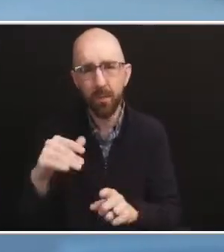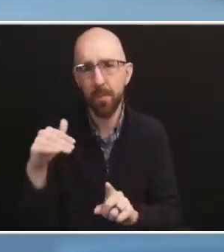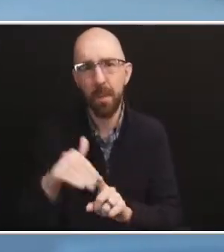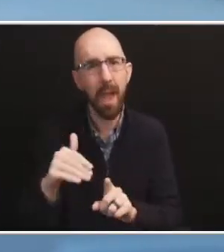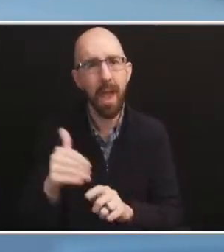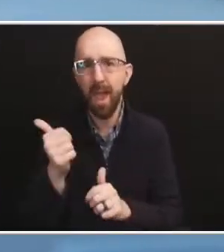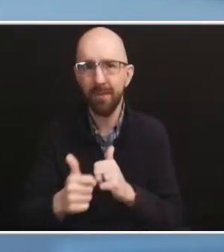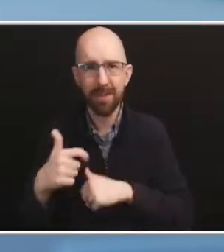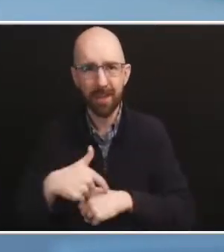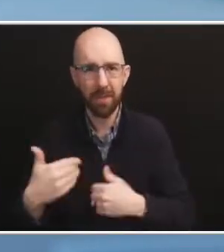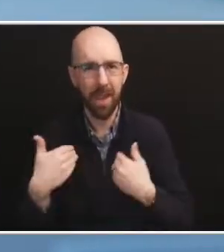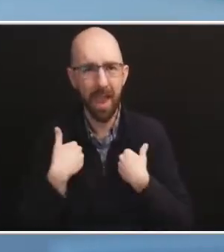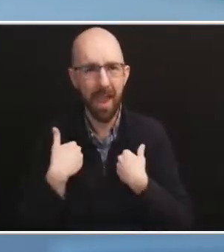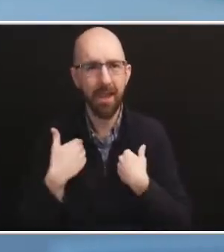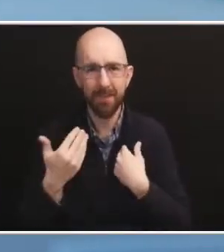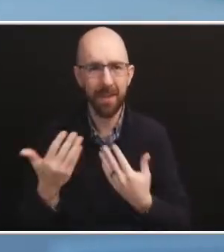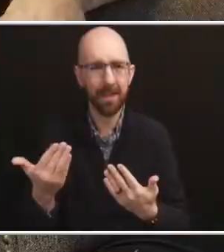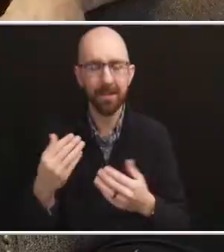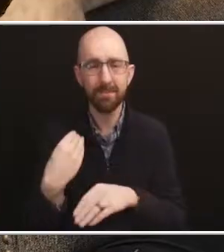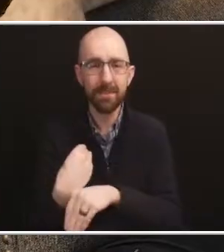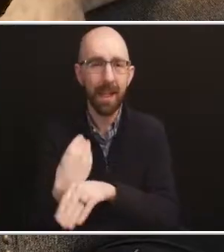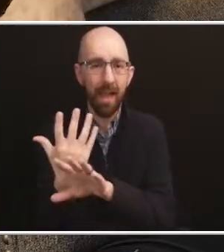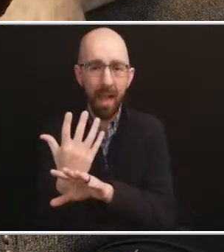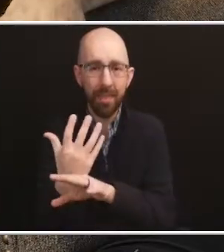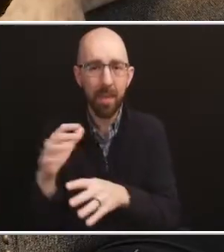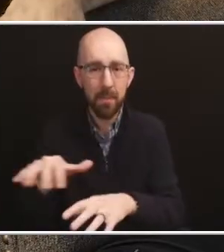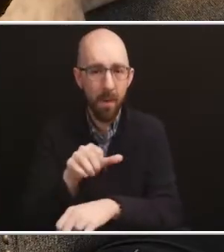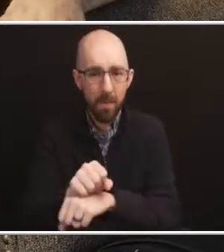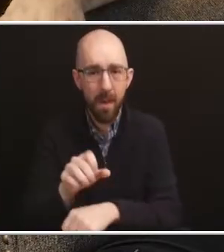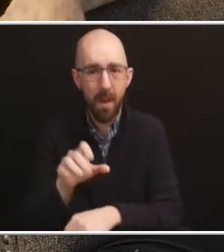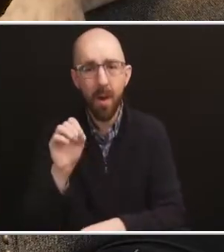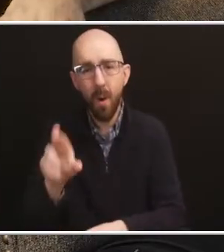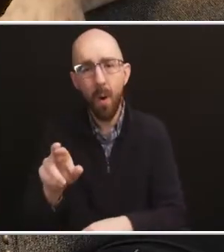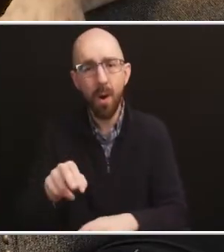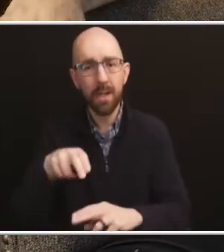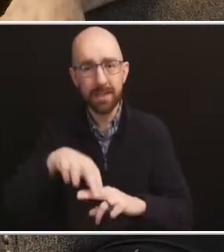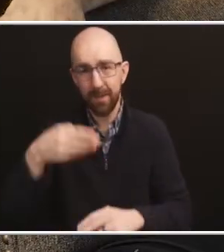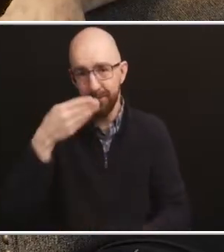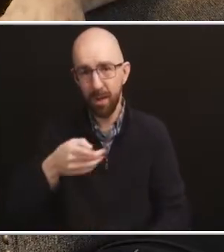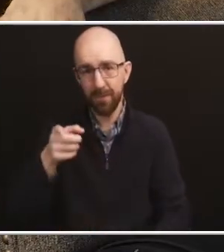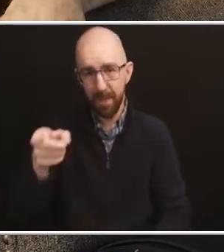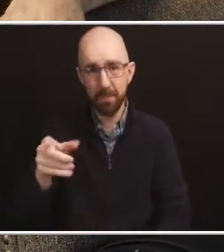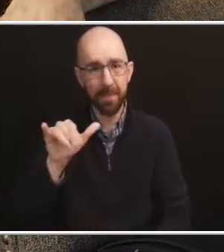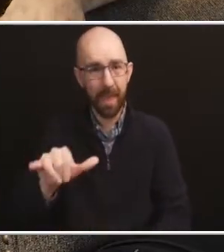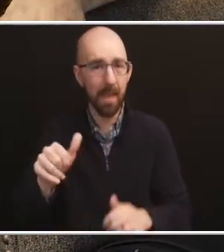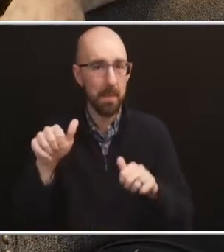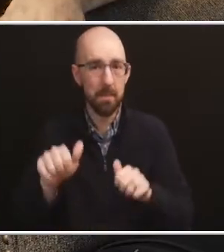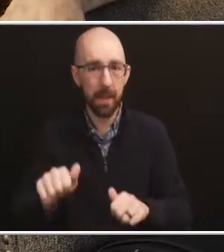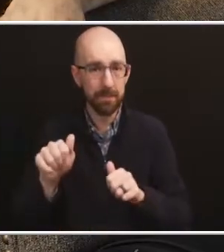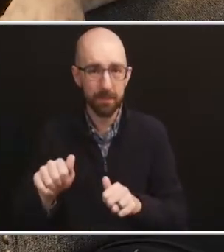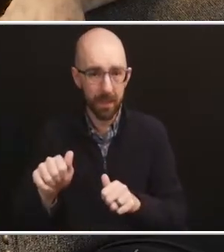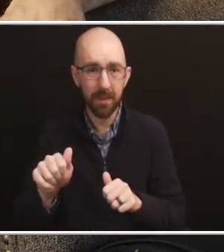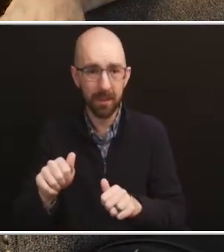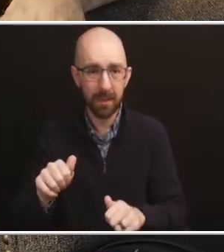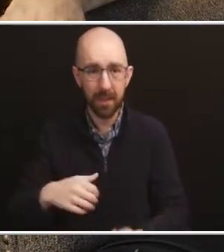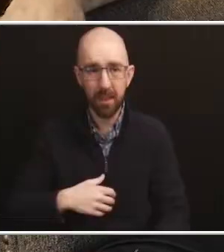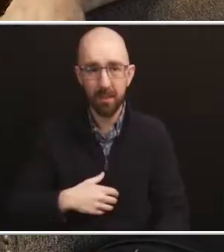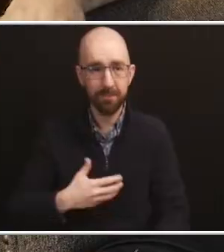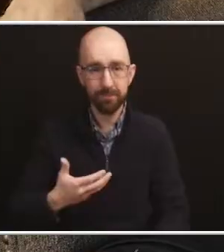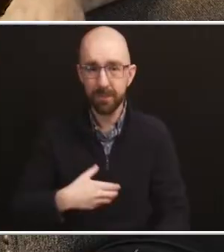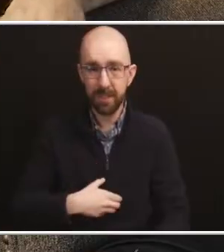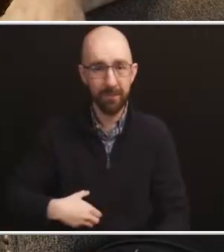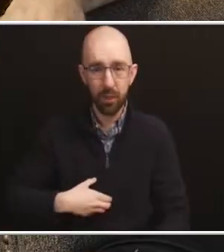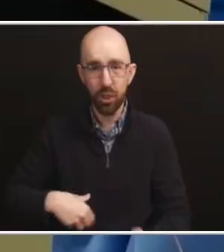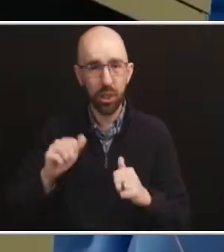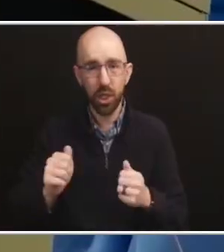a telehealth or every time you're sitting in front of them, that there is a possibility that the liver could still